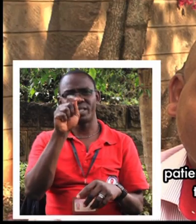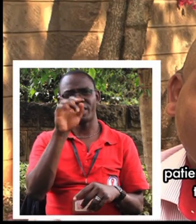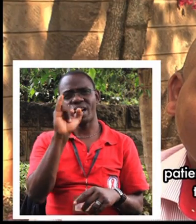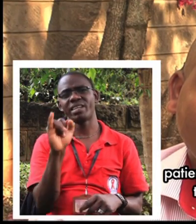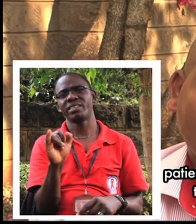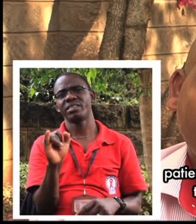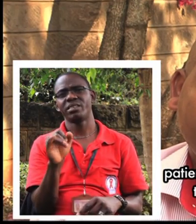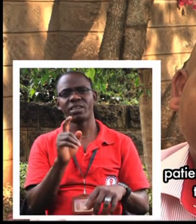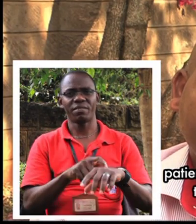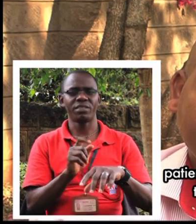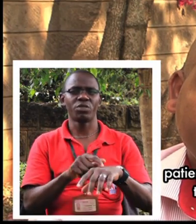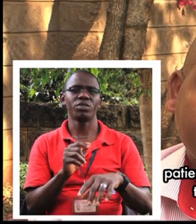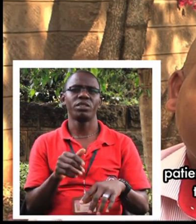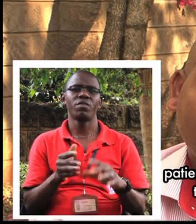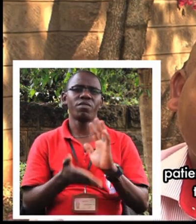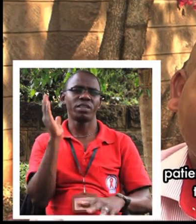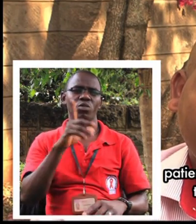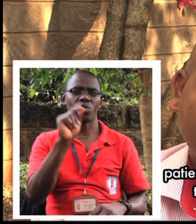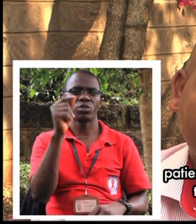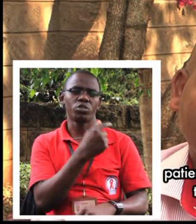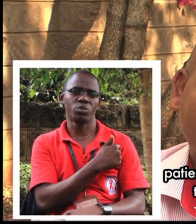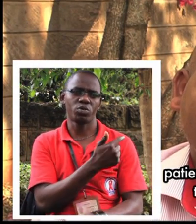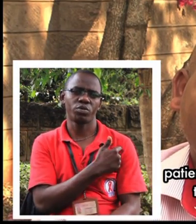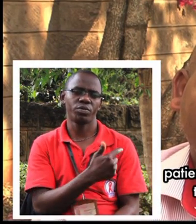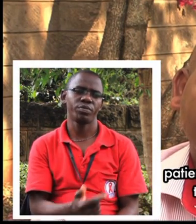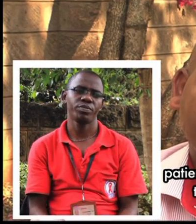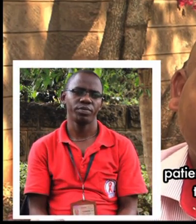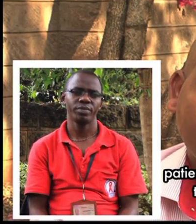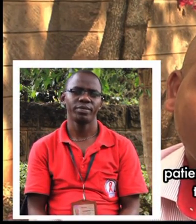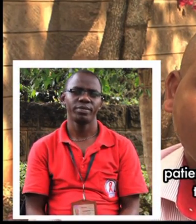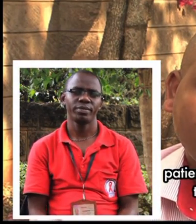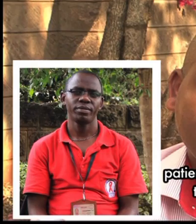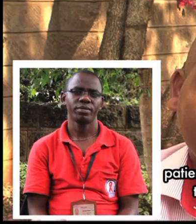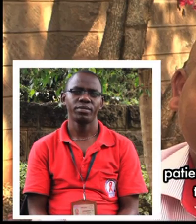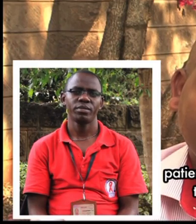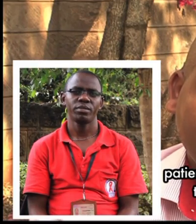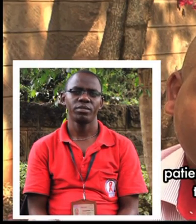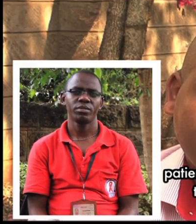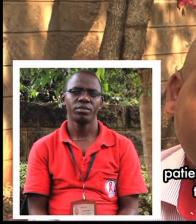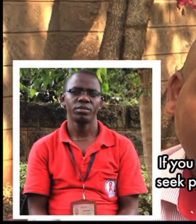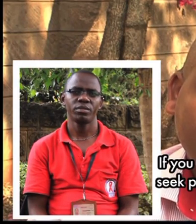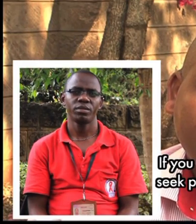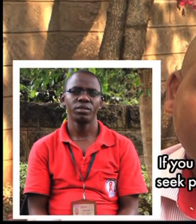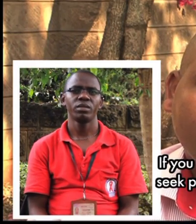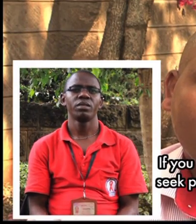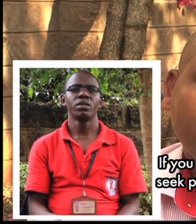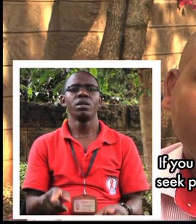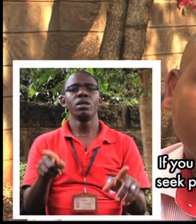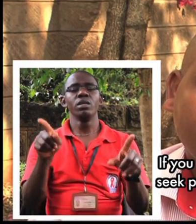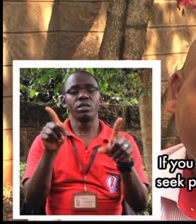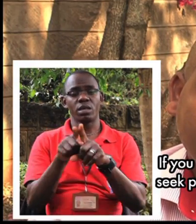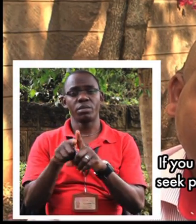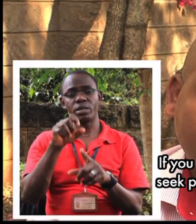advised to regularly go for clinic to be screened for those STIs. And if